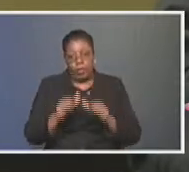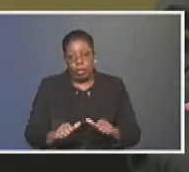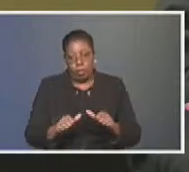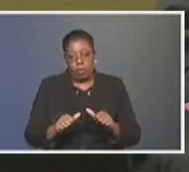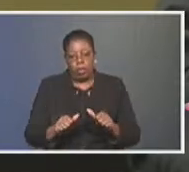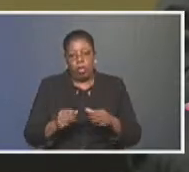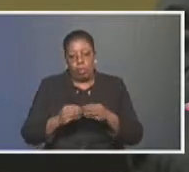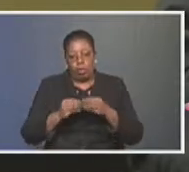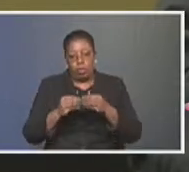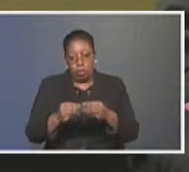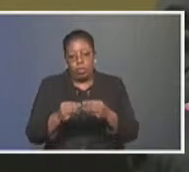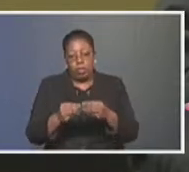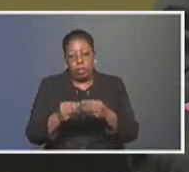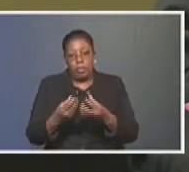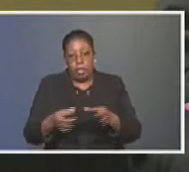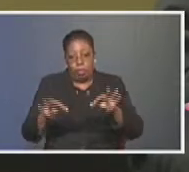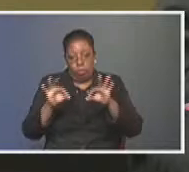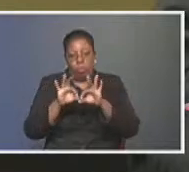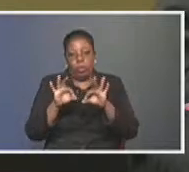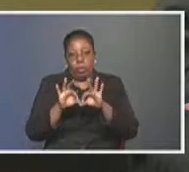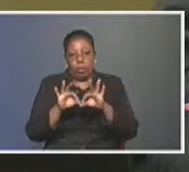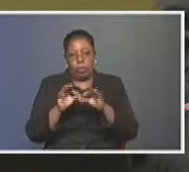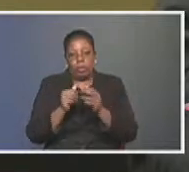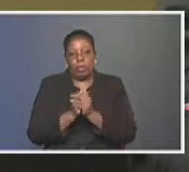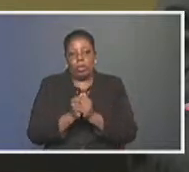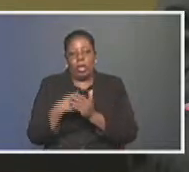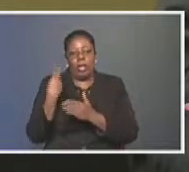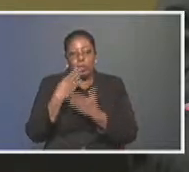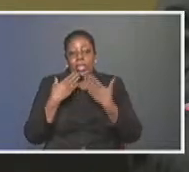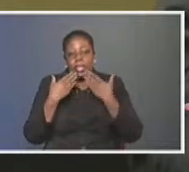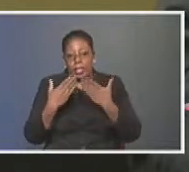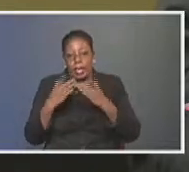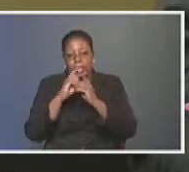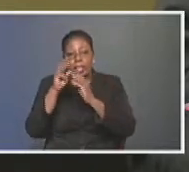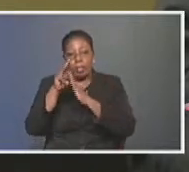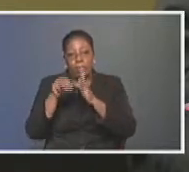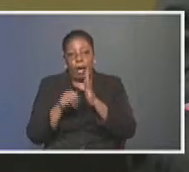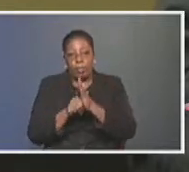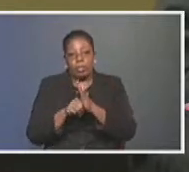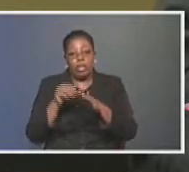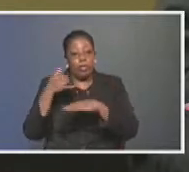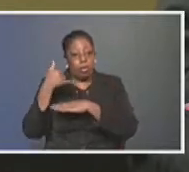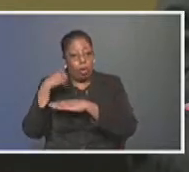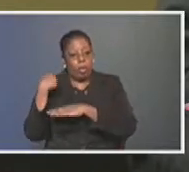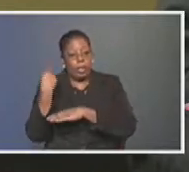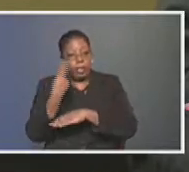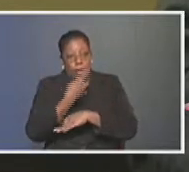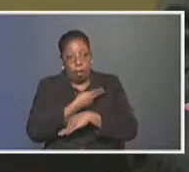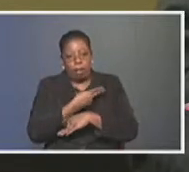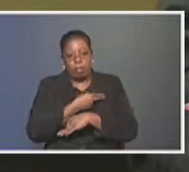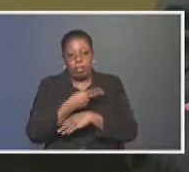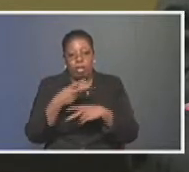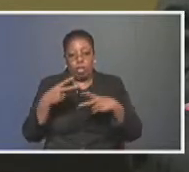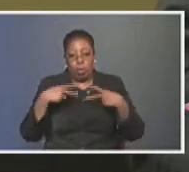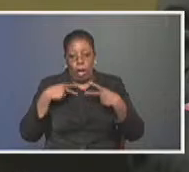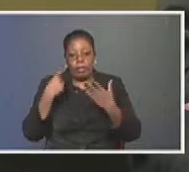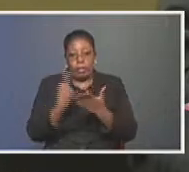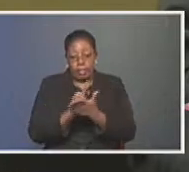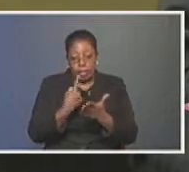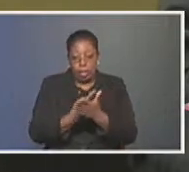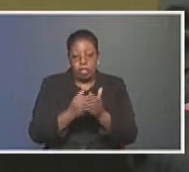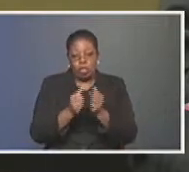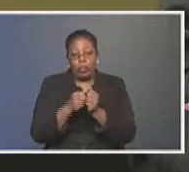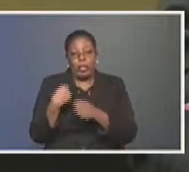extremely important. And once again, we thank the department for calling us, reaching out to us, having these discussions with